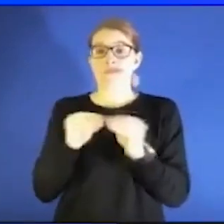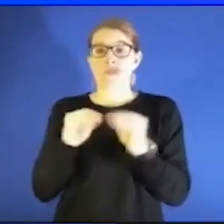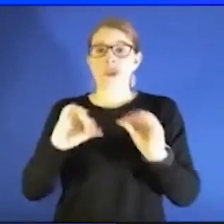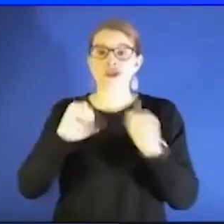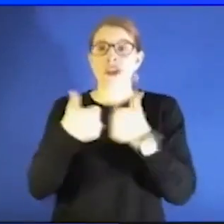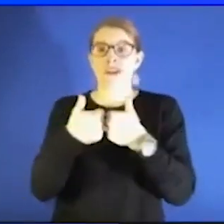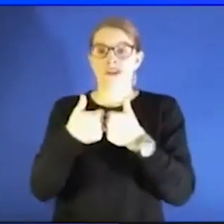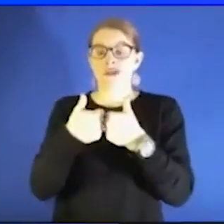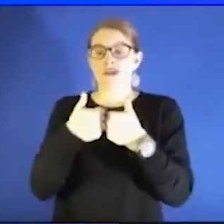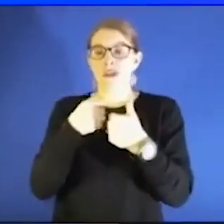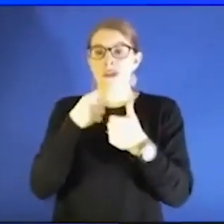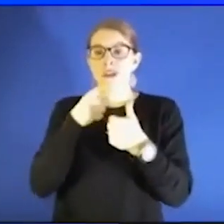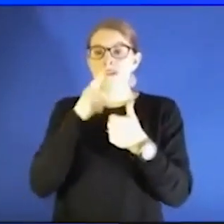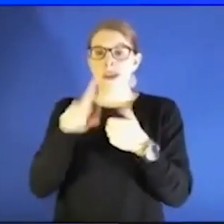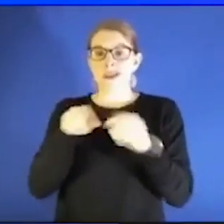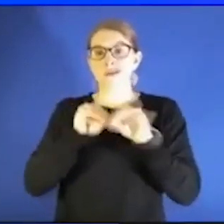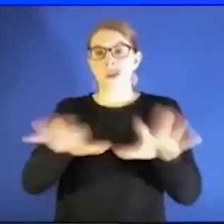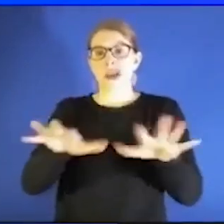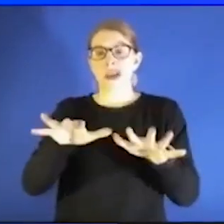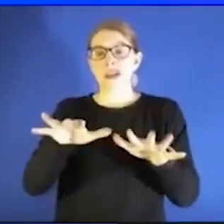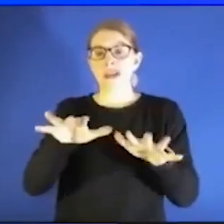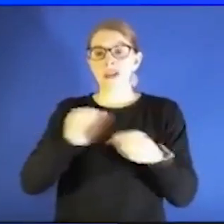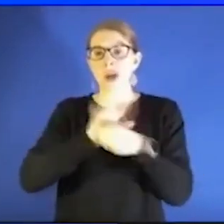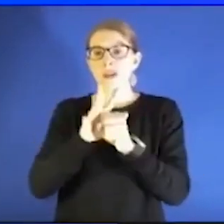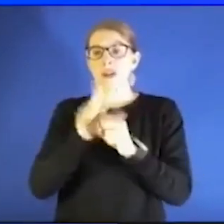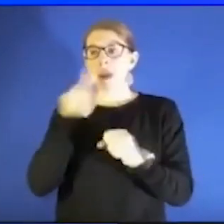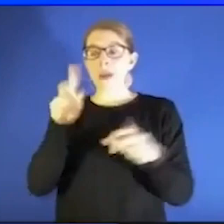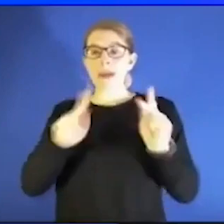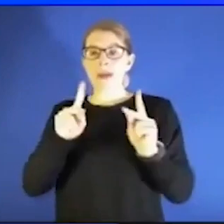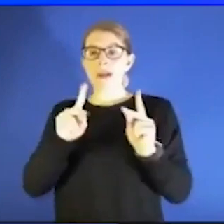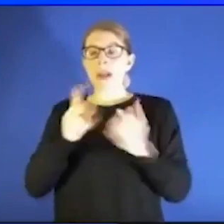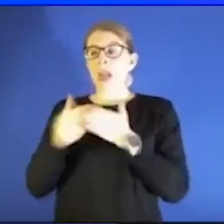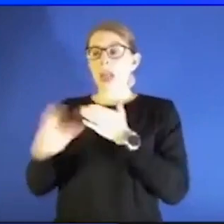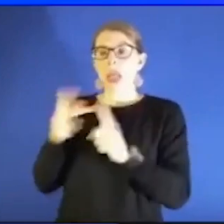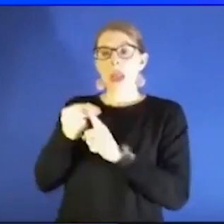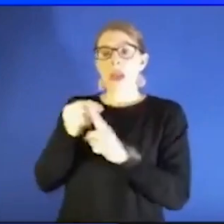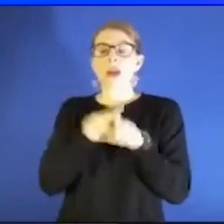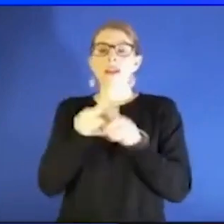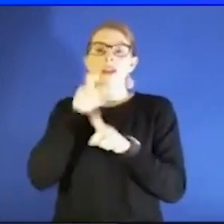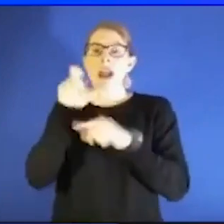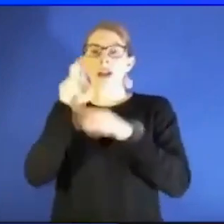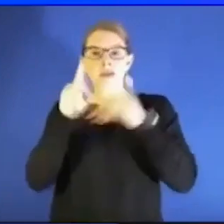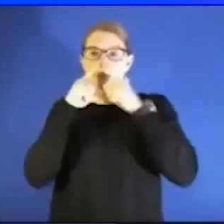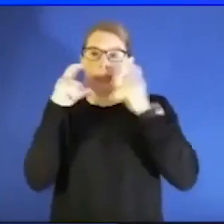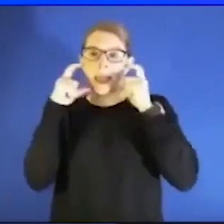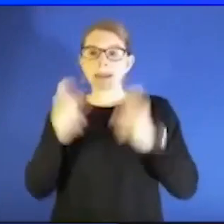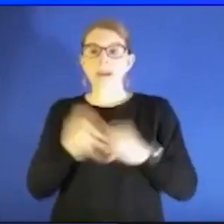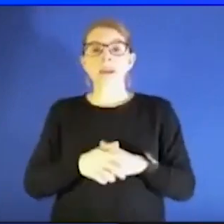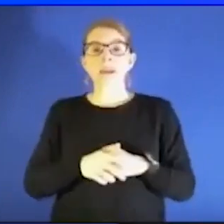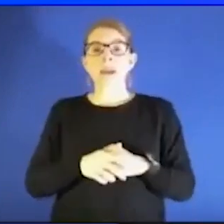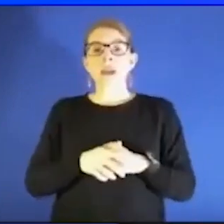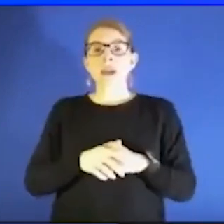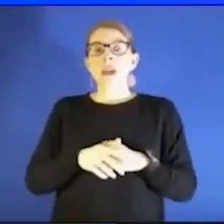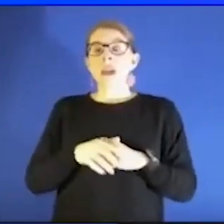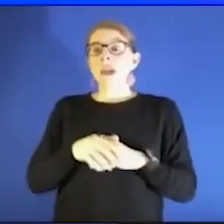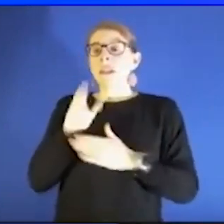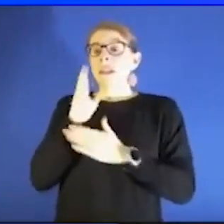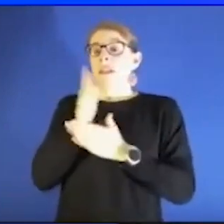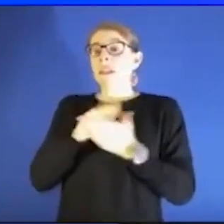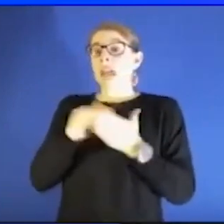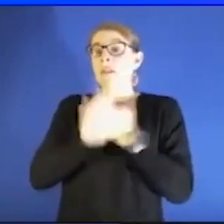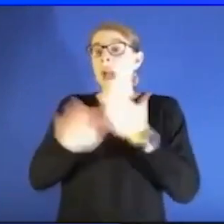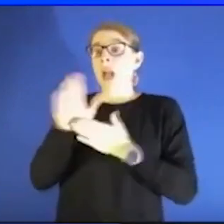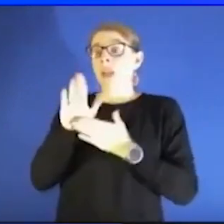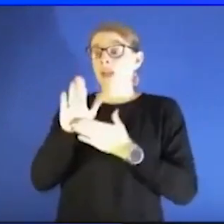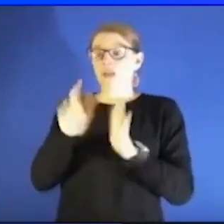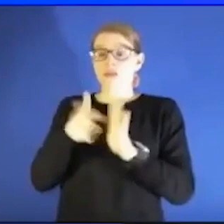people are not vaccinated or not masked. And we know there are some systems that are coming back, some colleges coming back with masks, and we know that there's